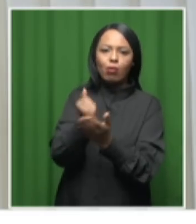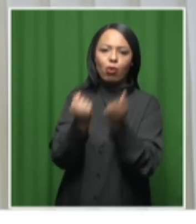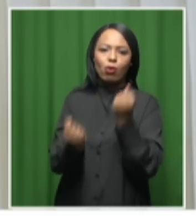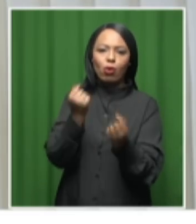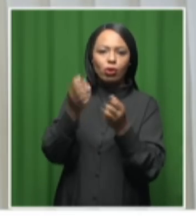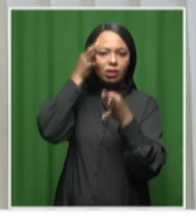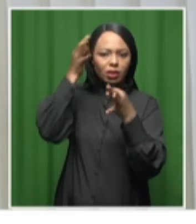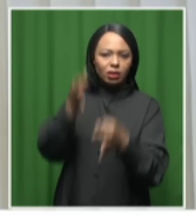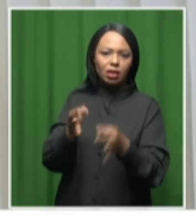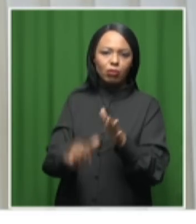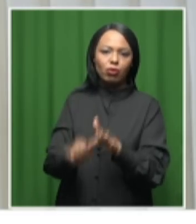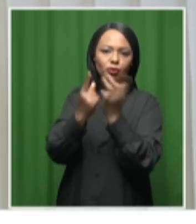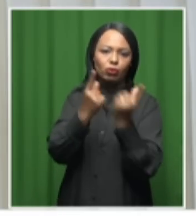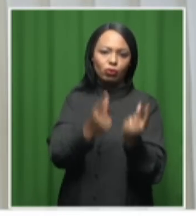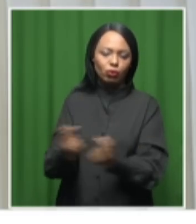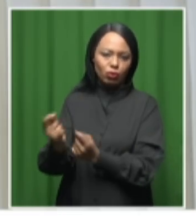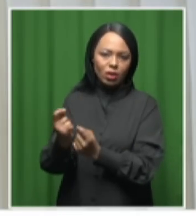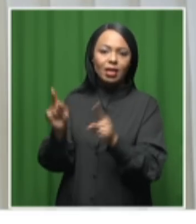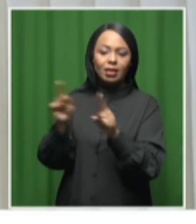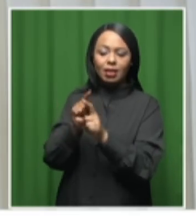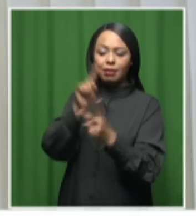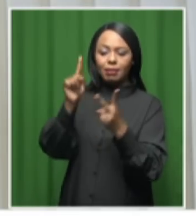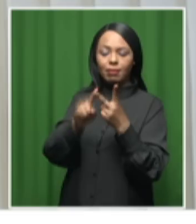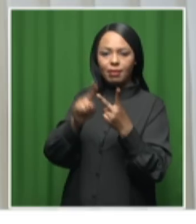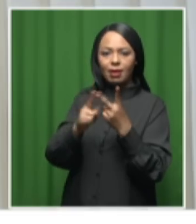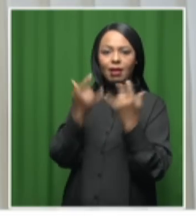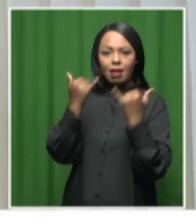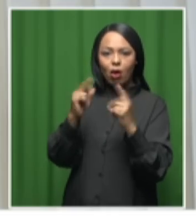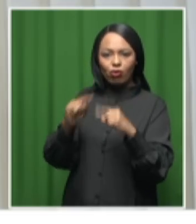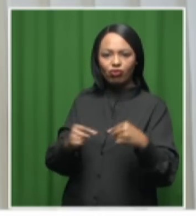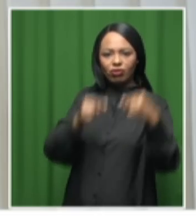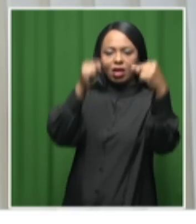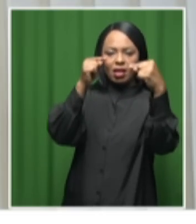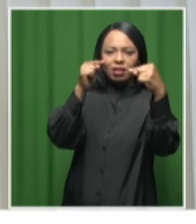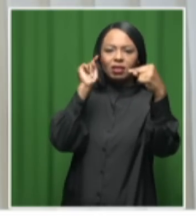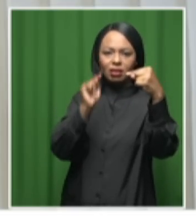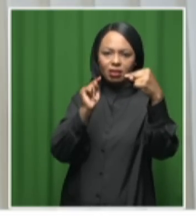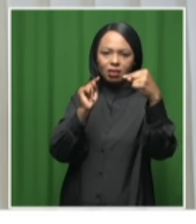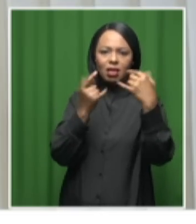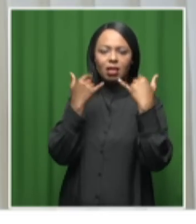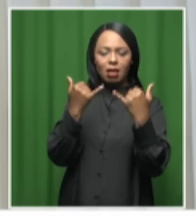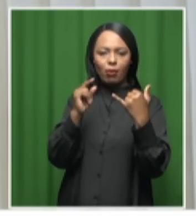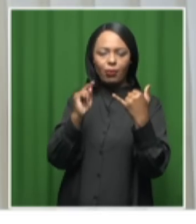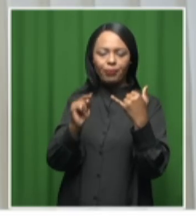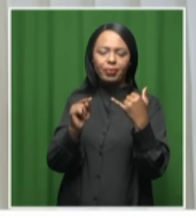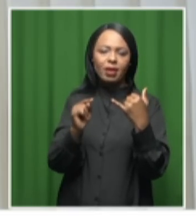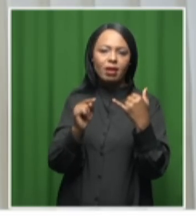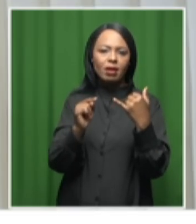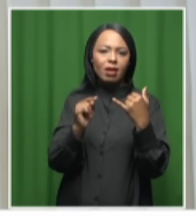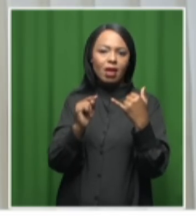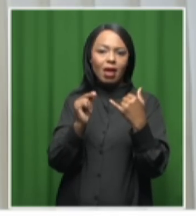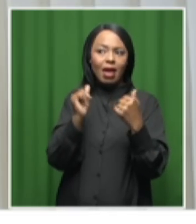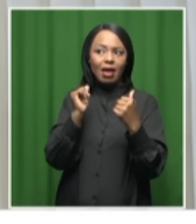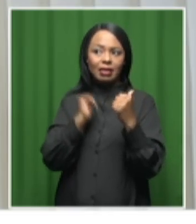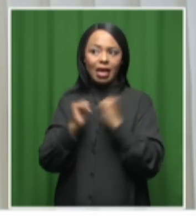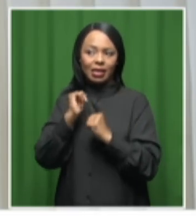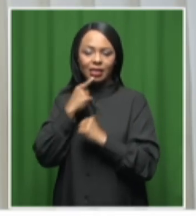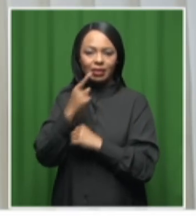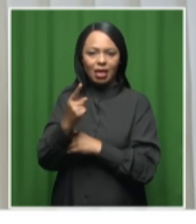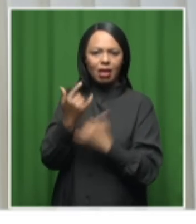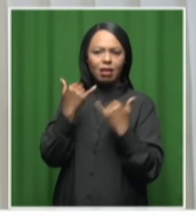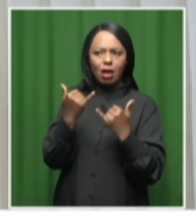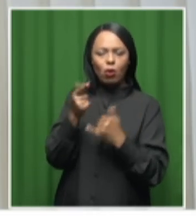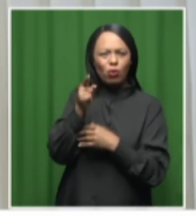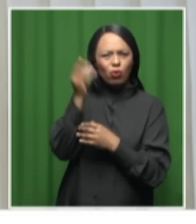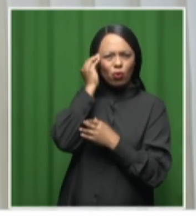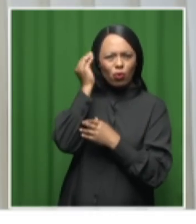urgent application in which Ms. Karyn Maughan is challenging the very existence of this particular action and saying, you don't